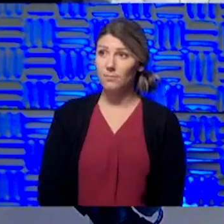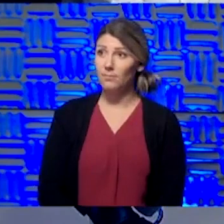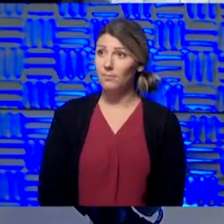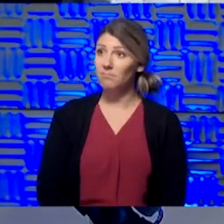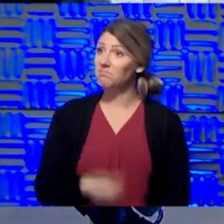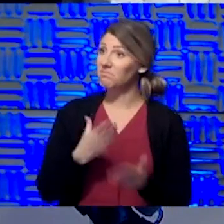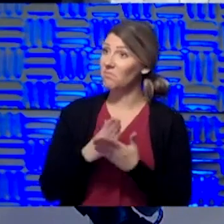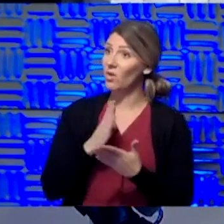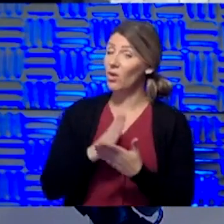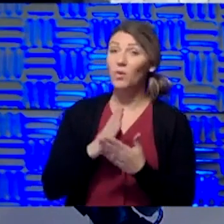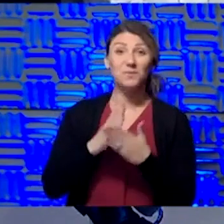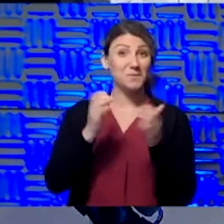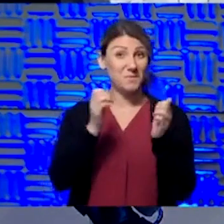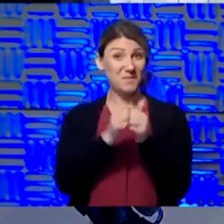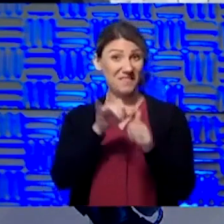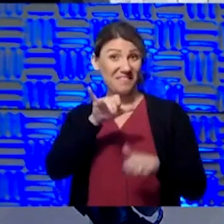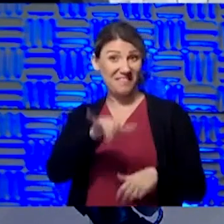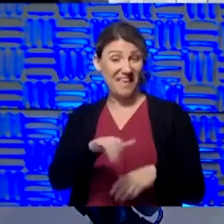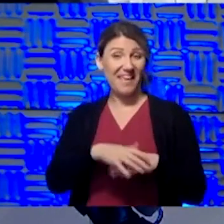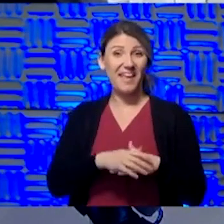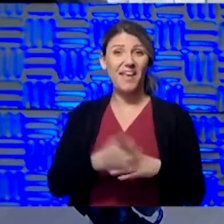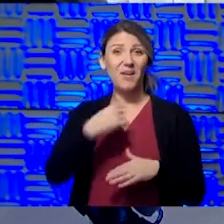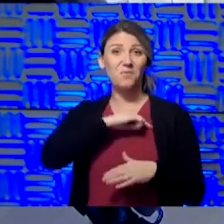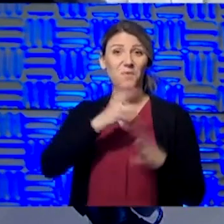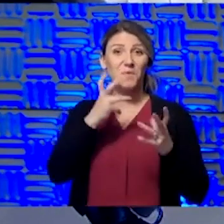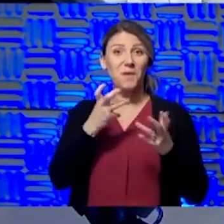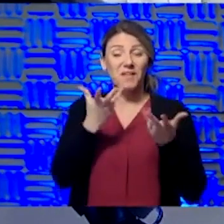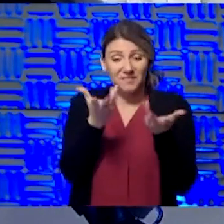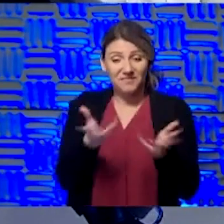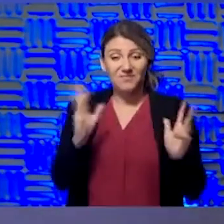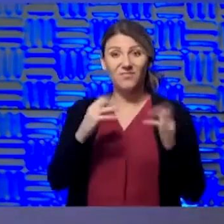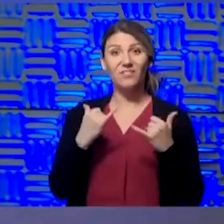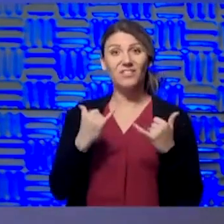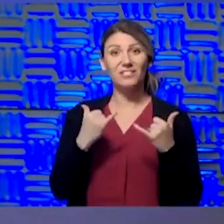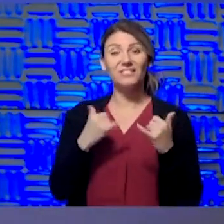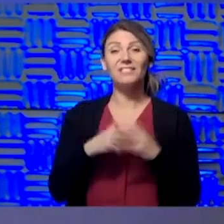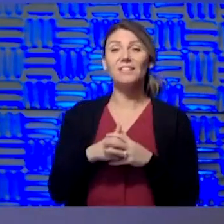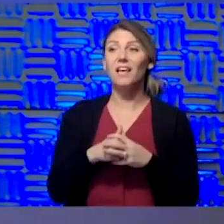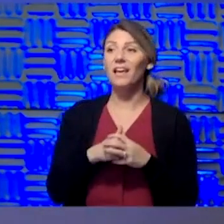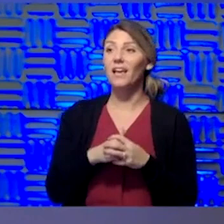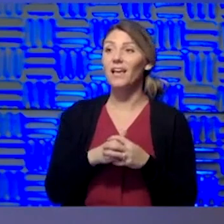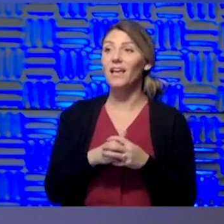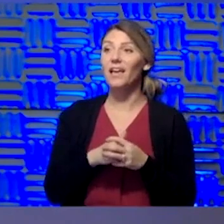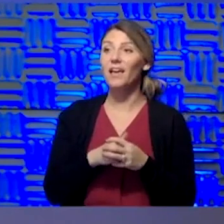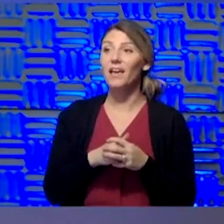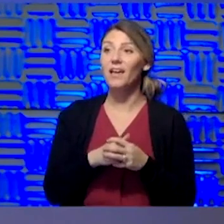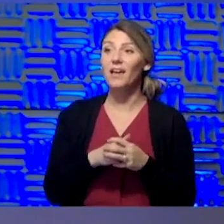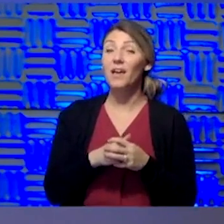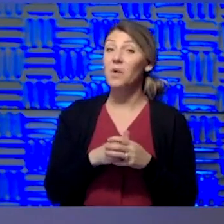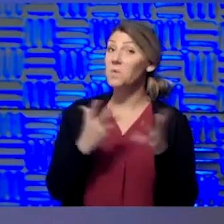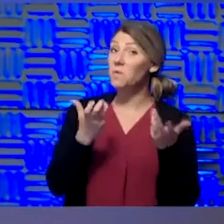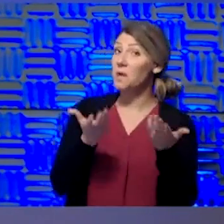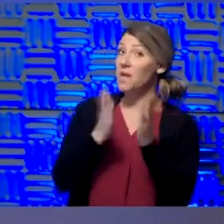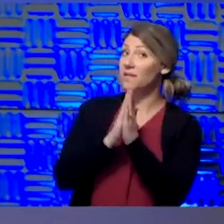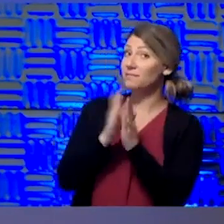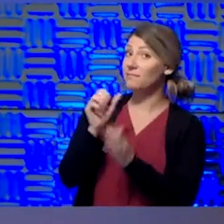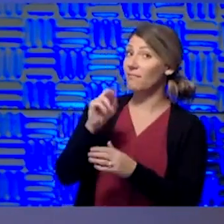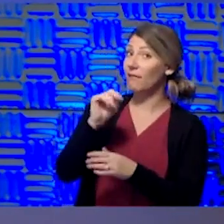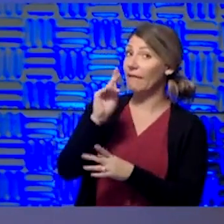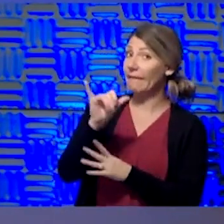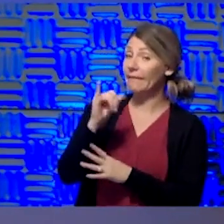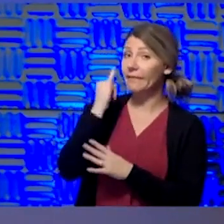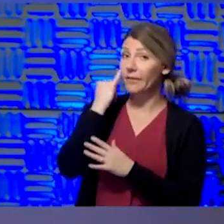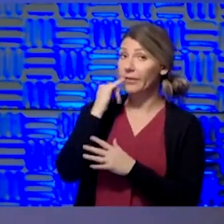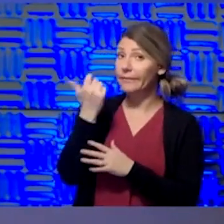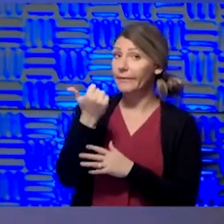All right. So with that, I would just like to kind of wrap it up here. I'd like to ask Anthony if he's got any more thoughts,